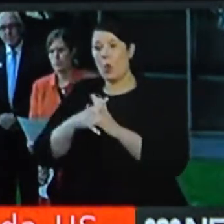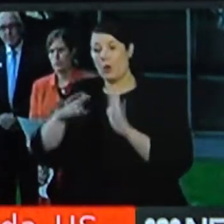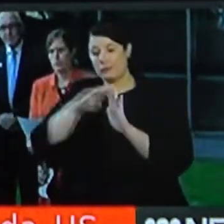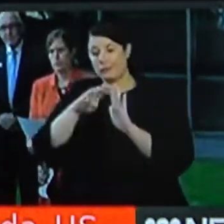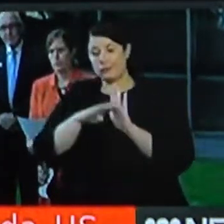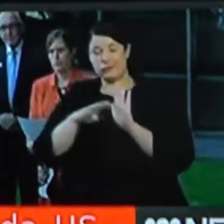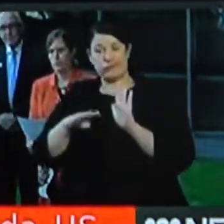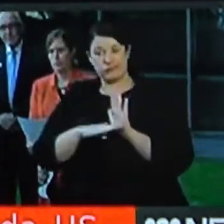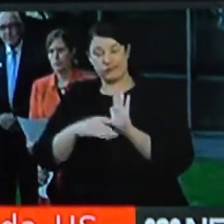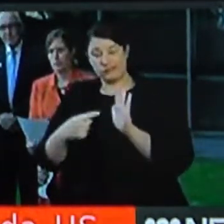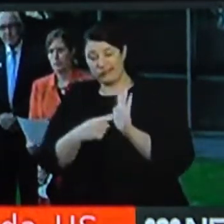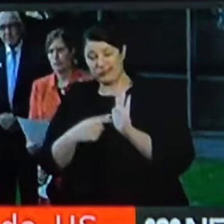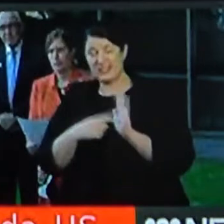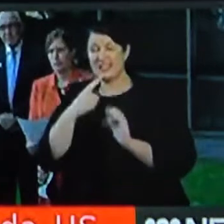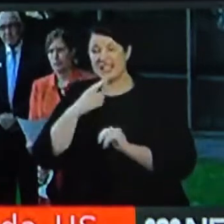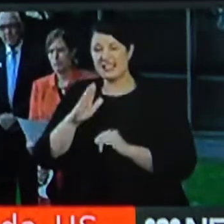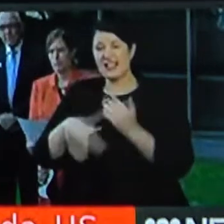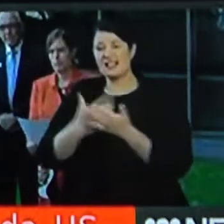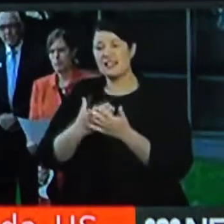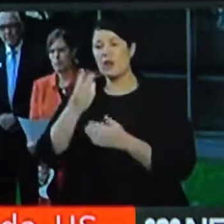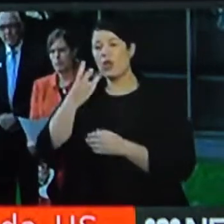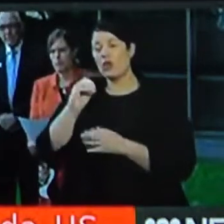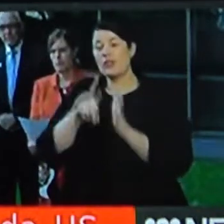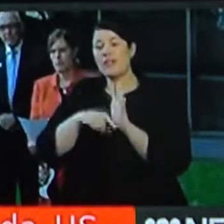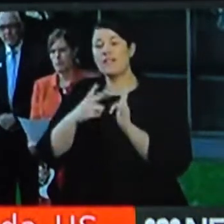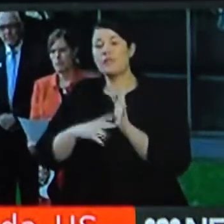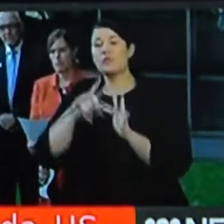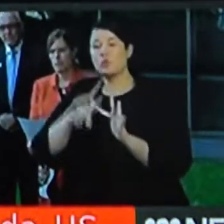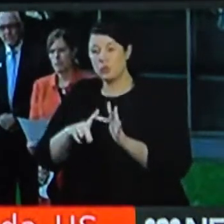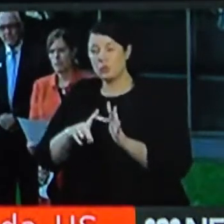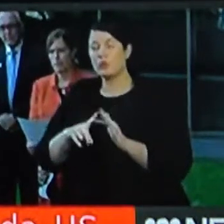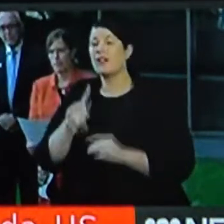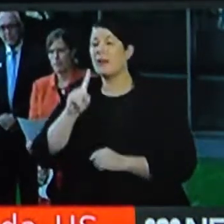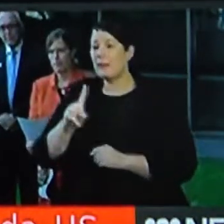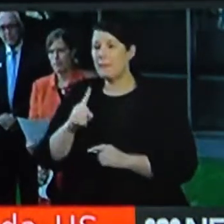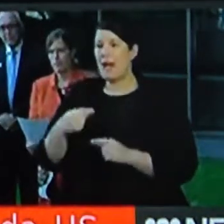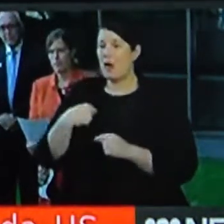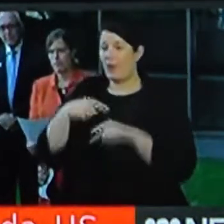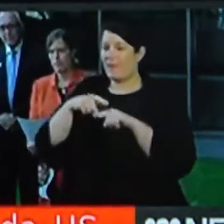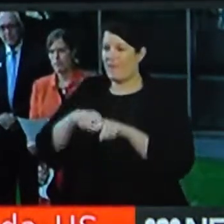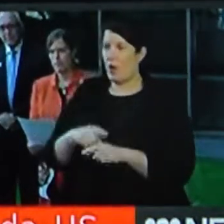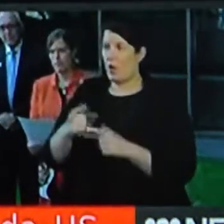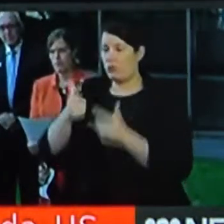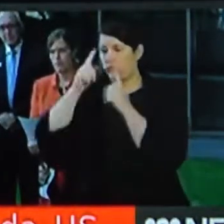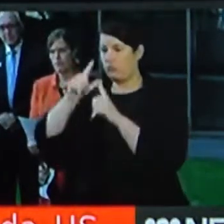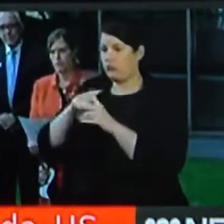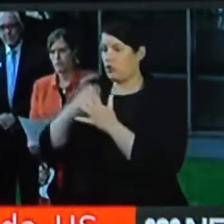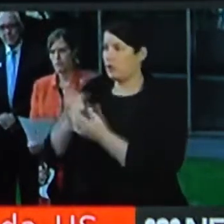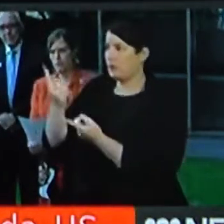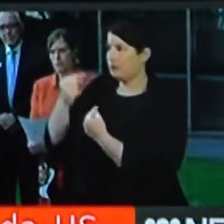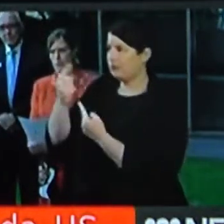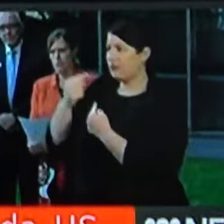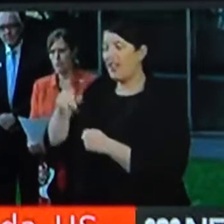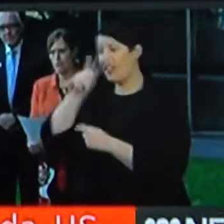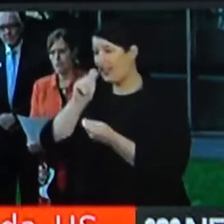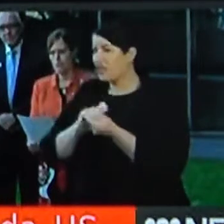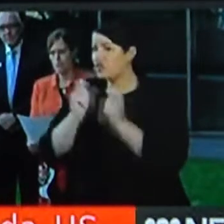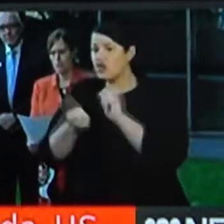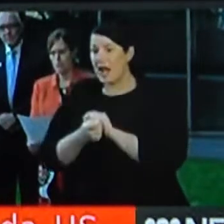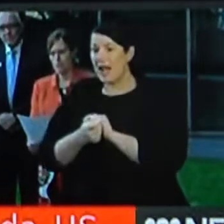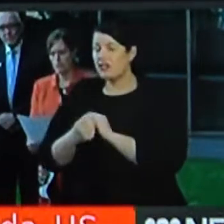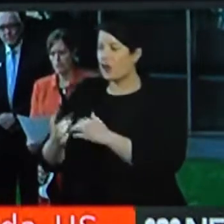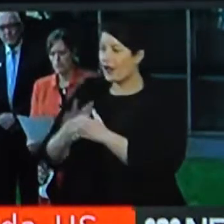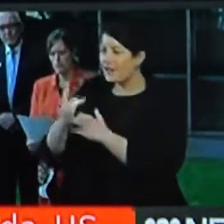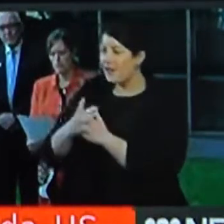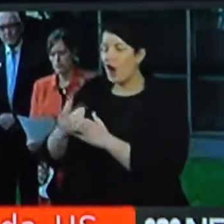a legal issue, but what really matters is what the health experts say to us. And at any point in time, they can review their advice, they can provide